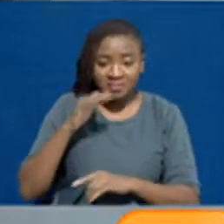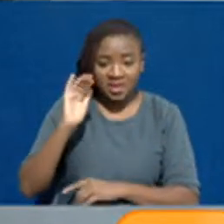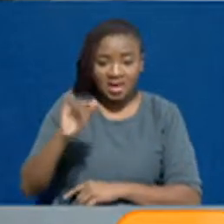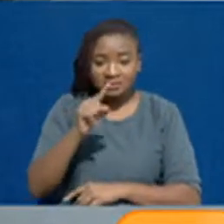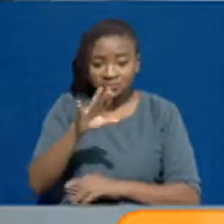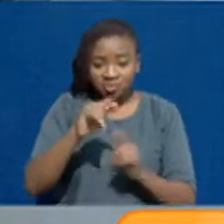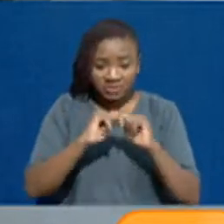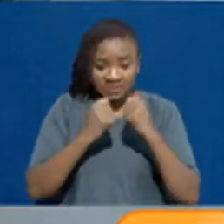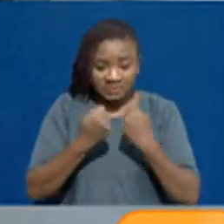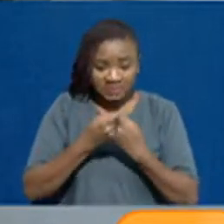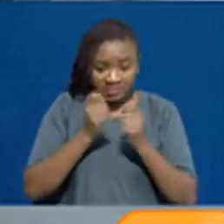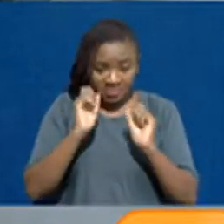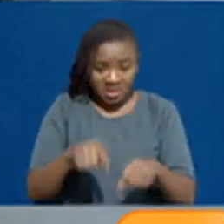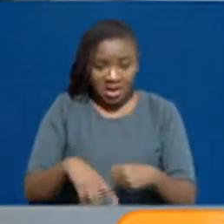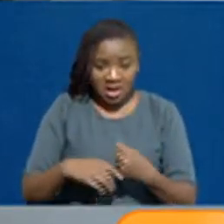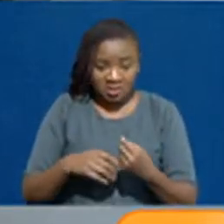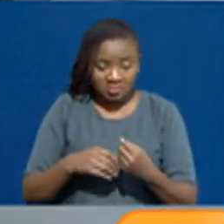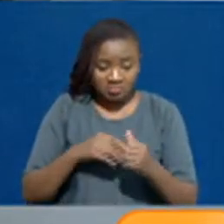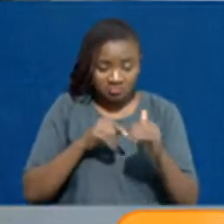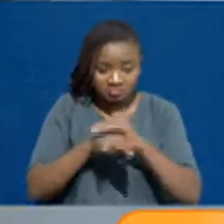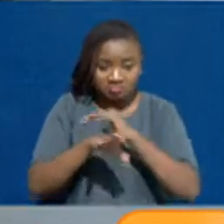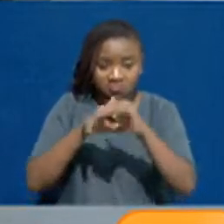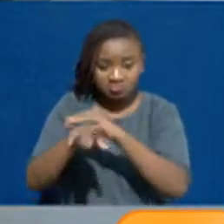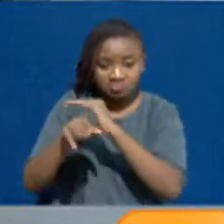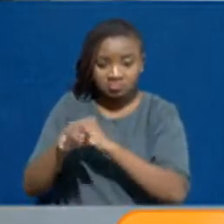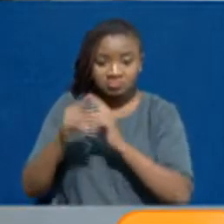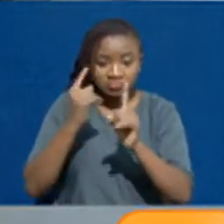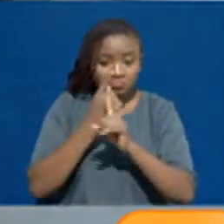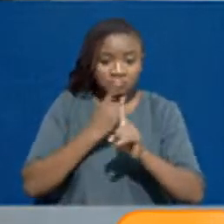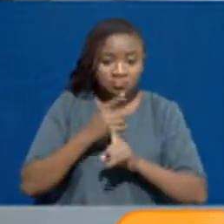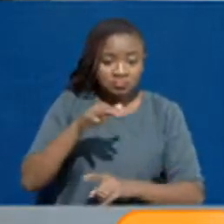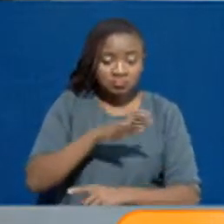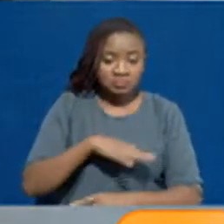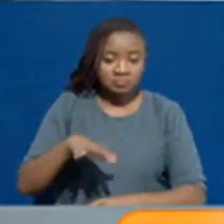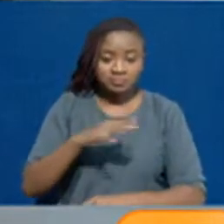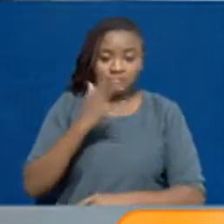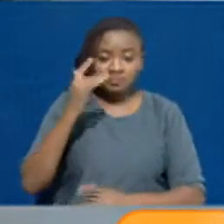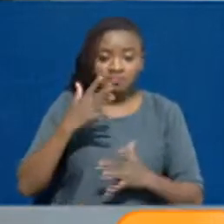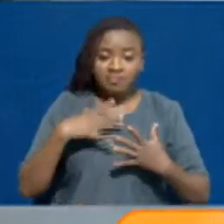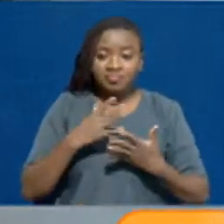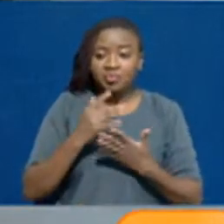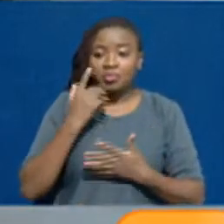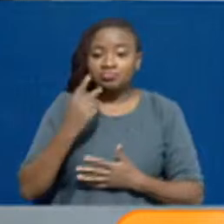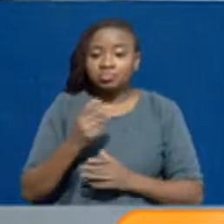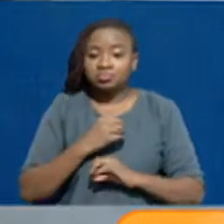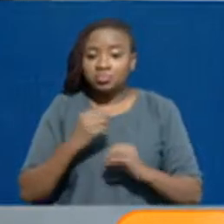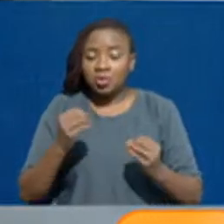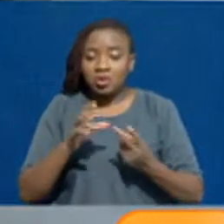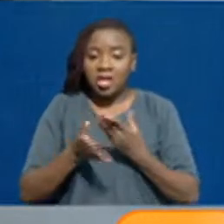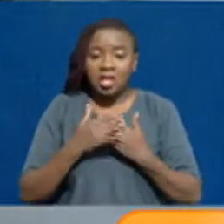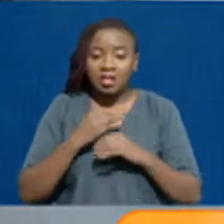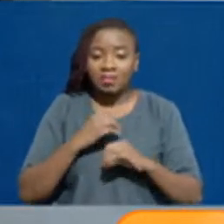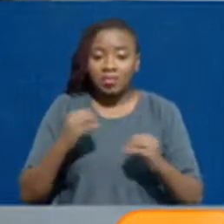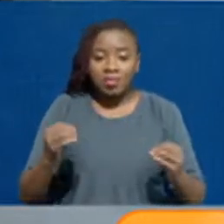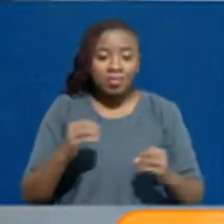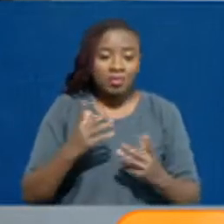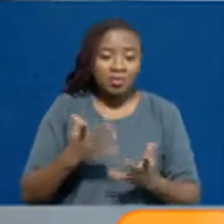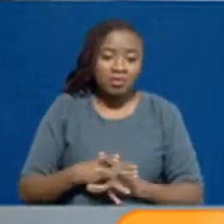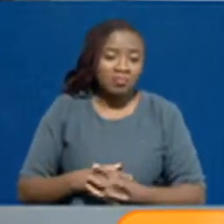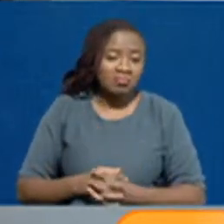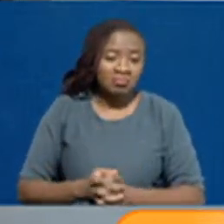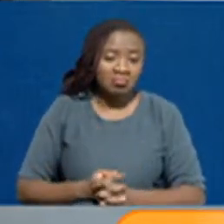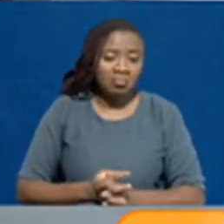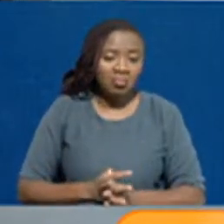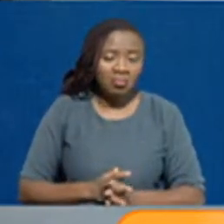get to them? Have they managed at least those areas that you've talked about? Days have not seen people, have not seen aid or any kind of food.